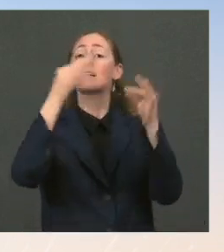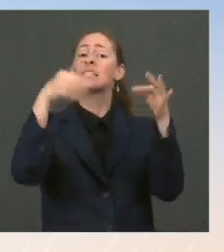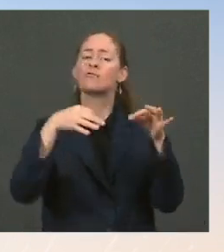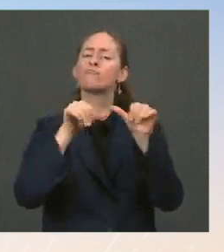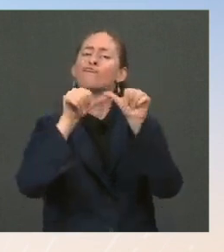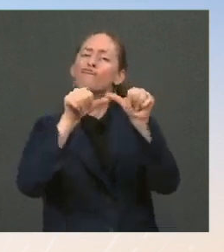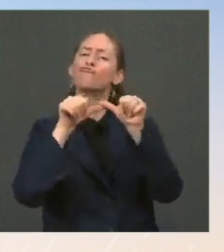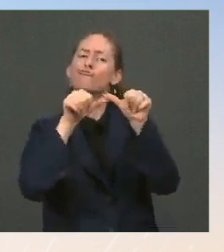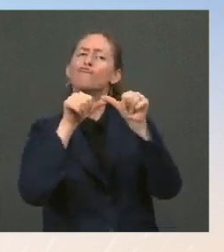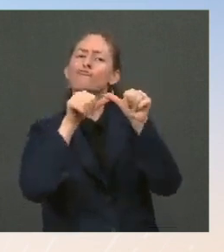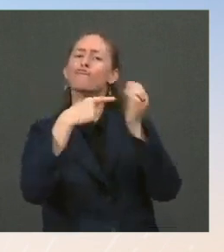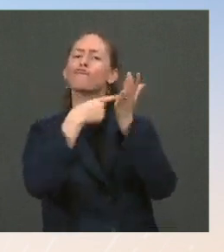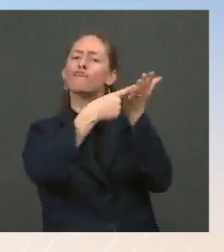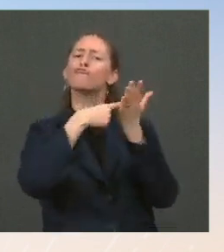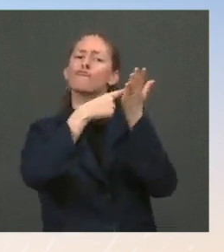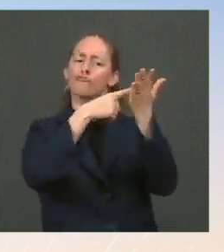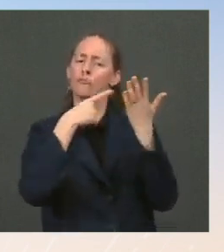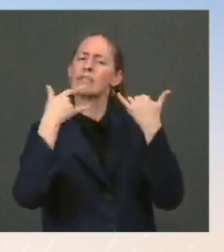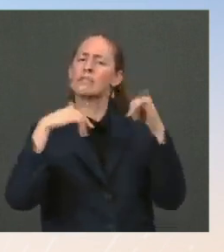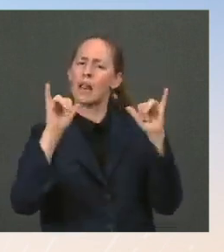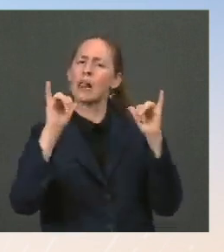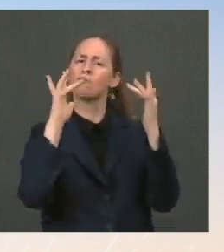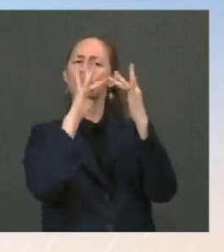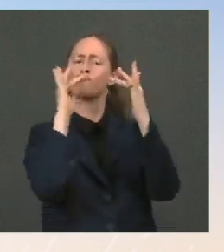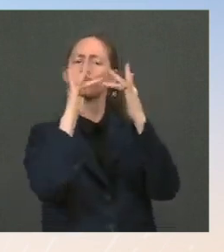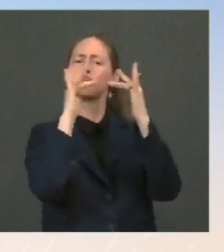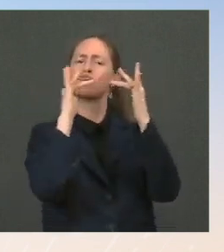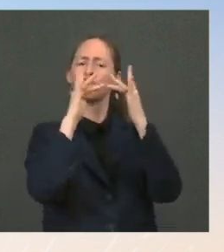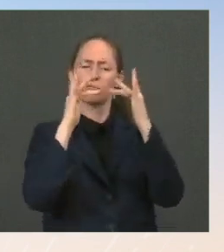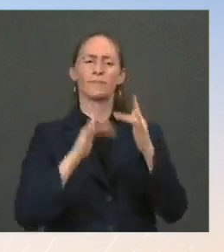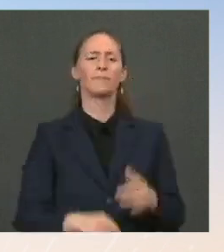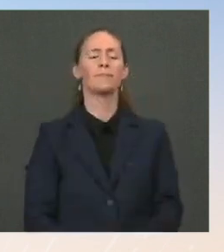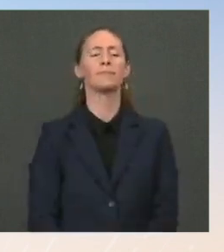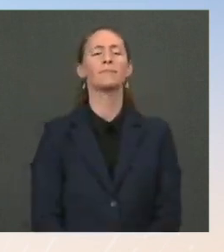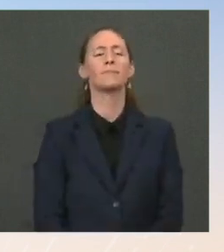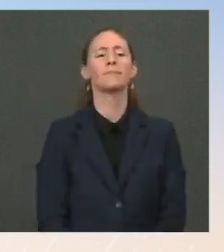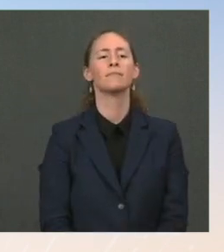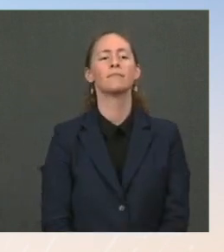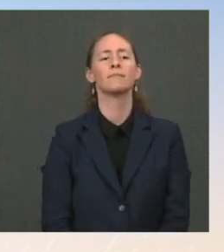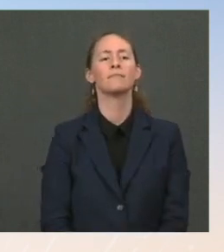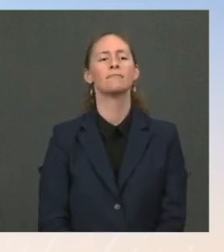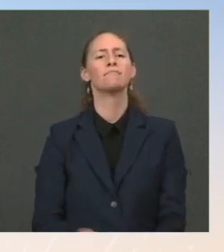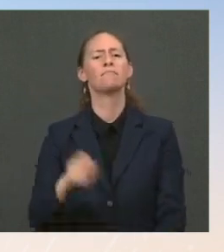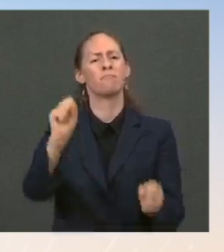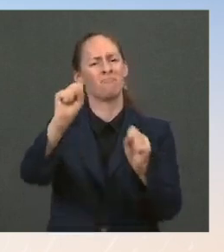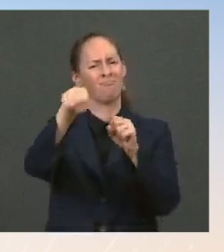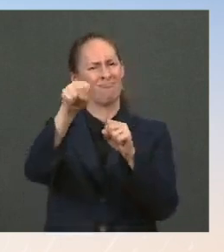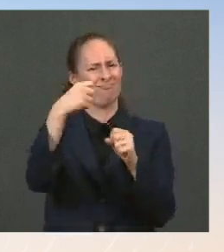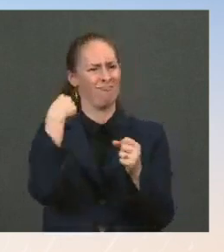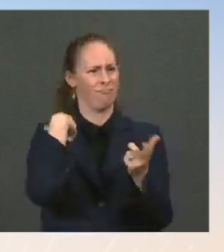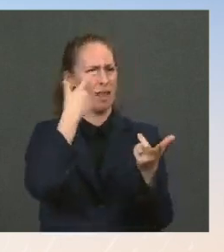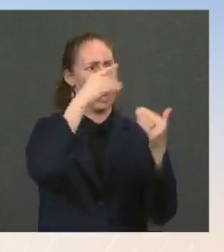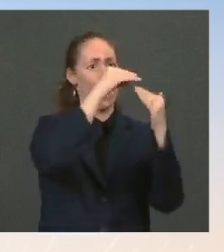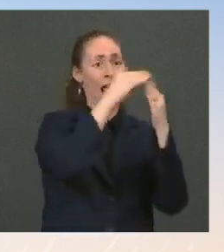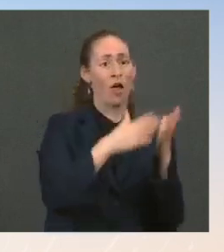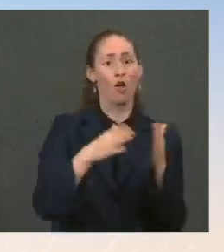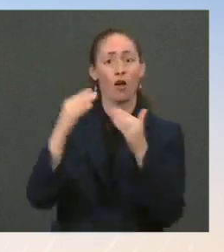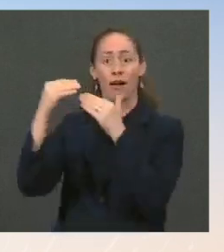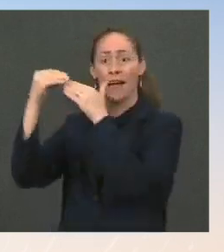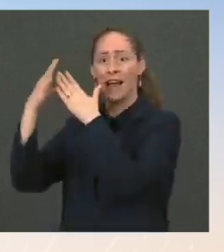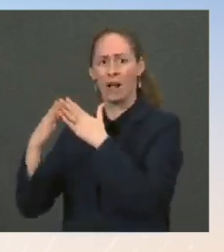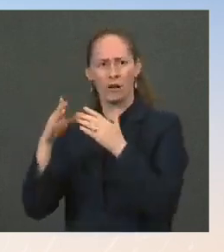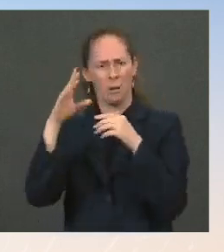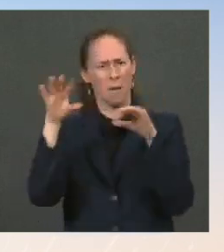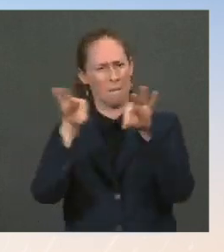high level. So what we've said, of course, and we continue to believe, is that leader-level engagement is an important part of our effort to